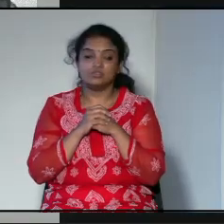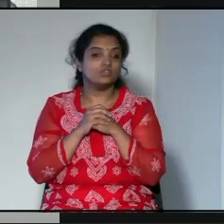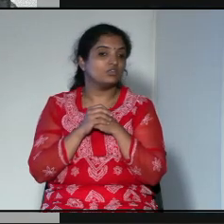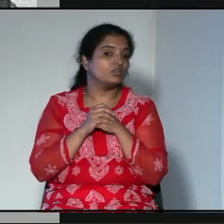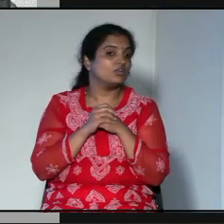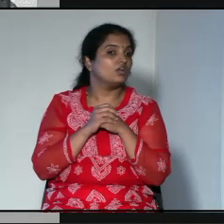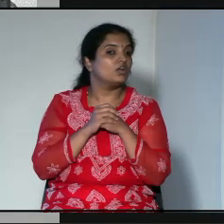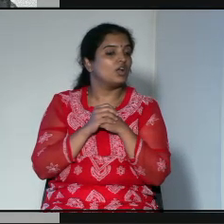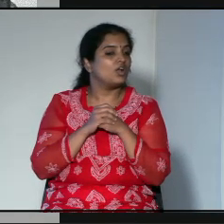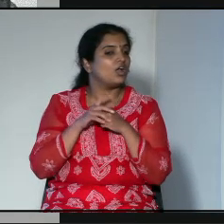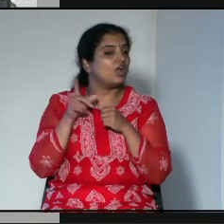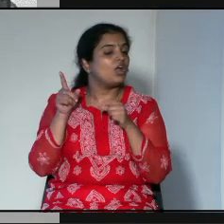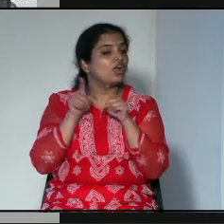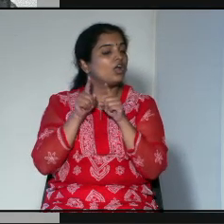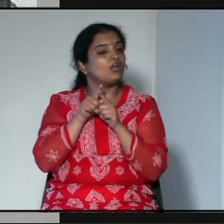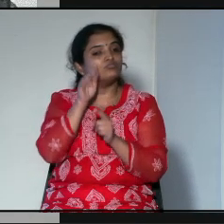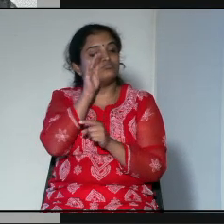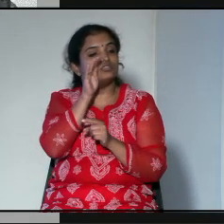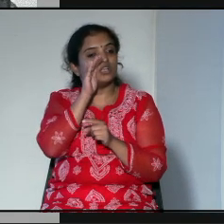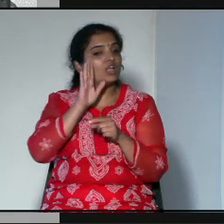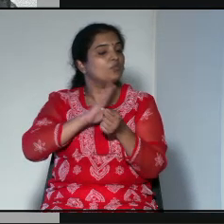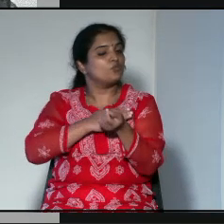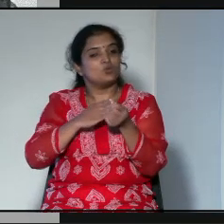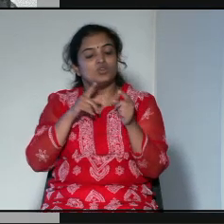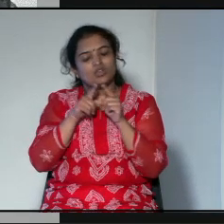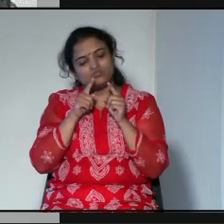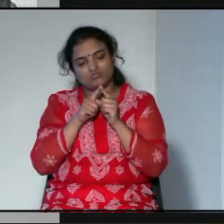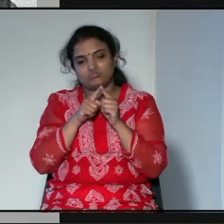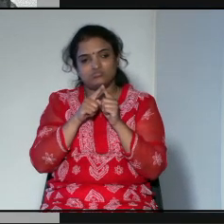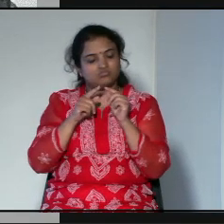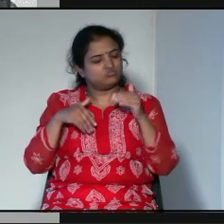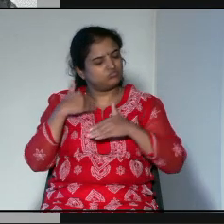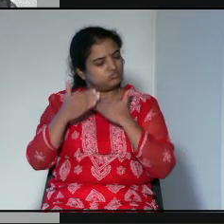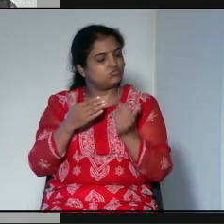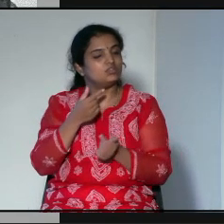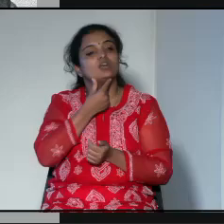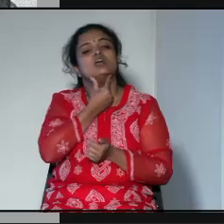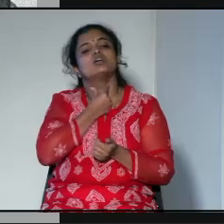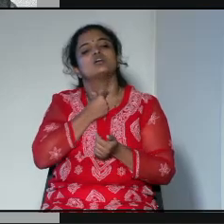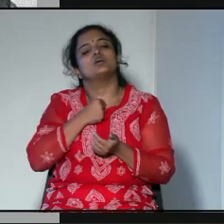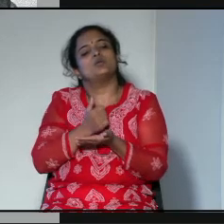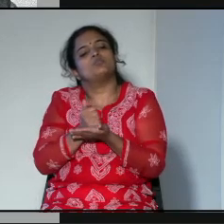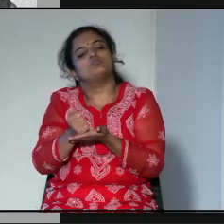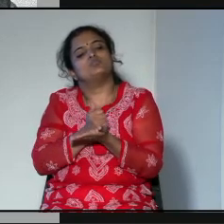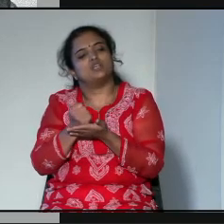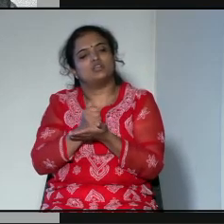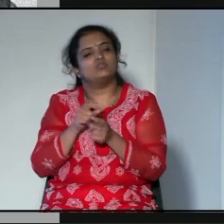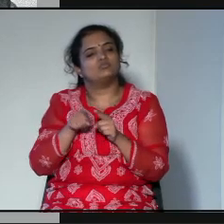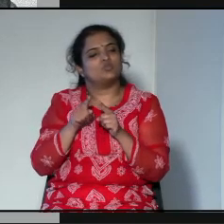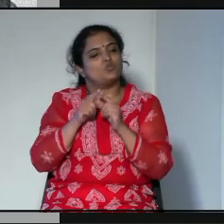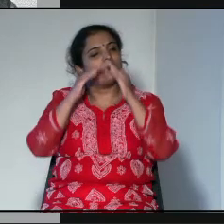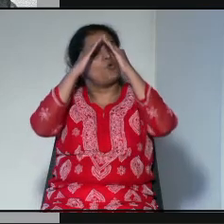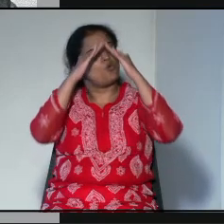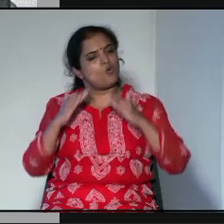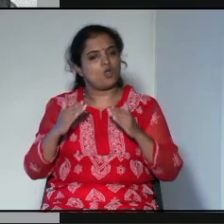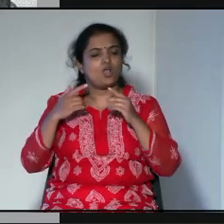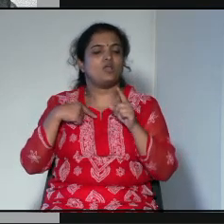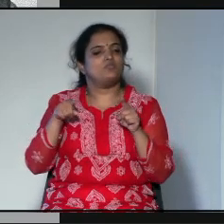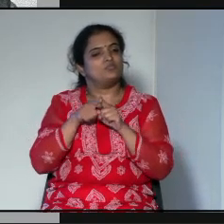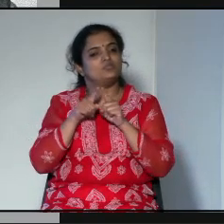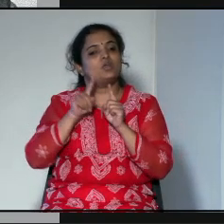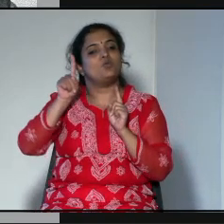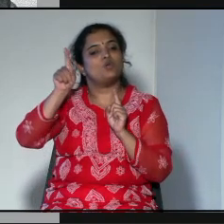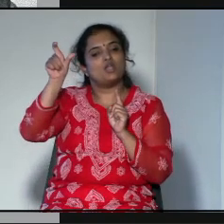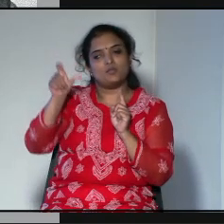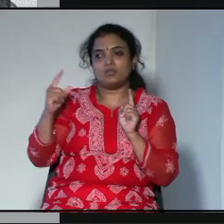weekly training in vocal classical music on the Esraj at the South Calcutta home of her guru Bimalo Prasad